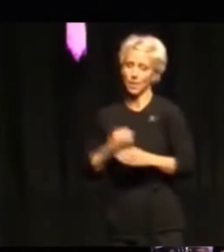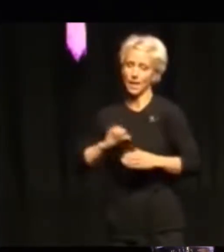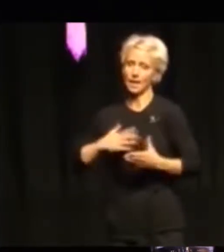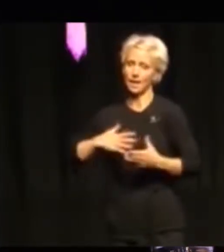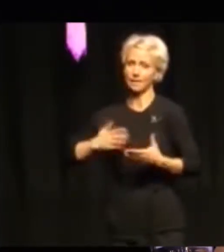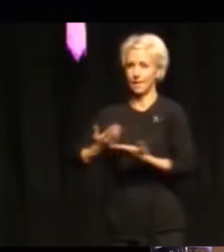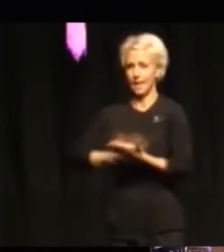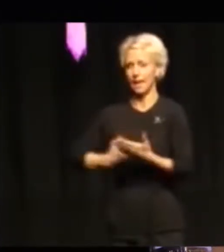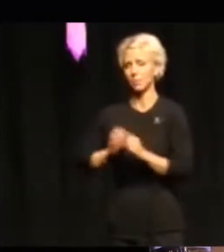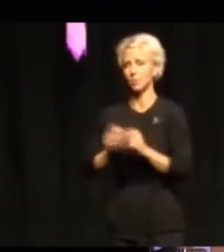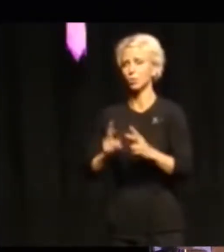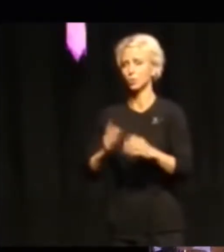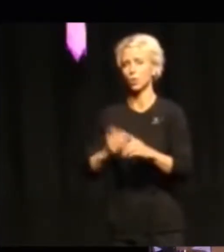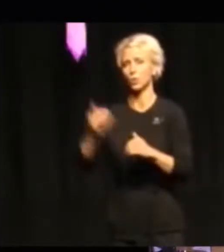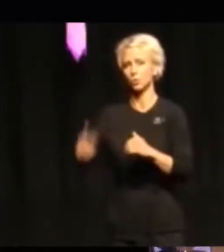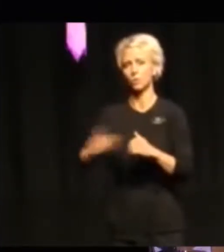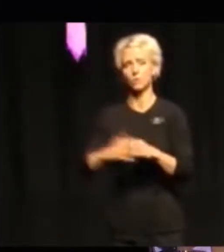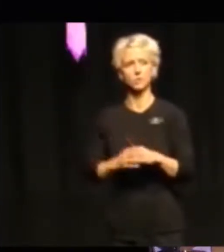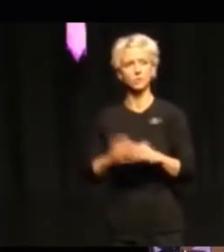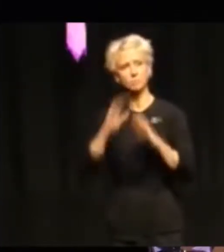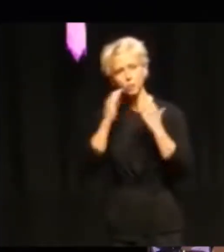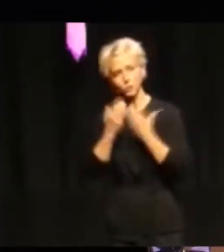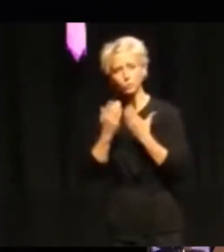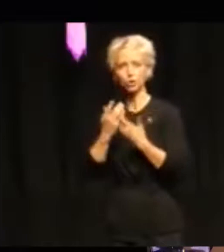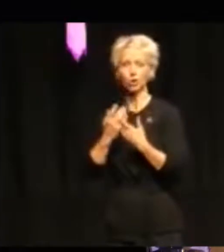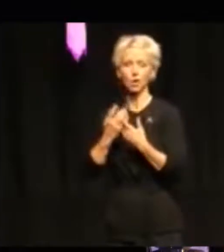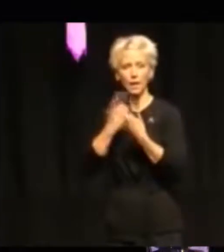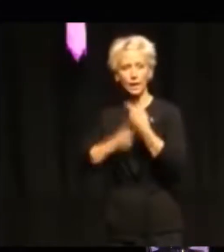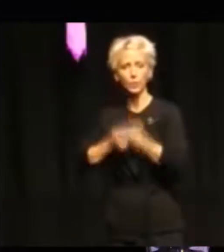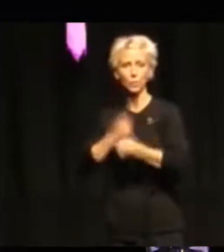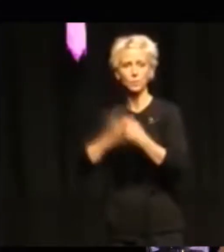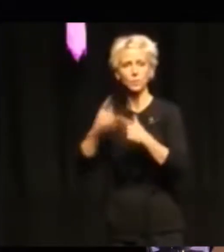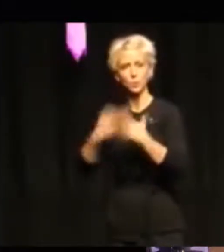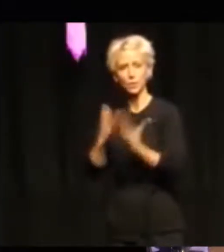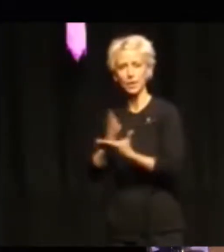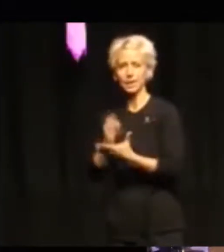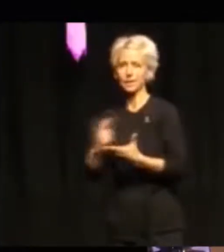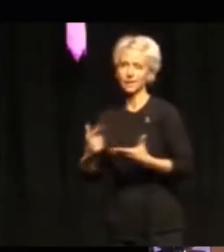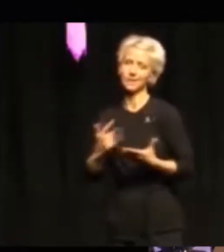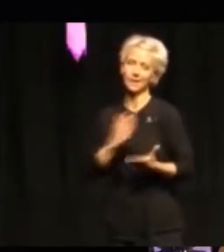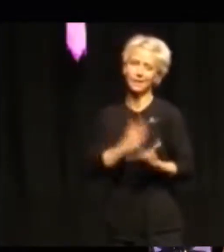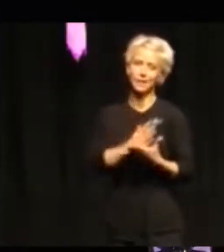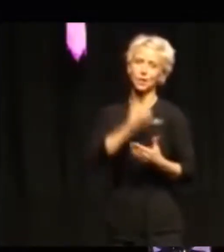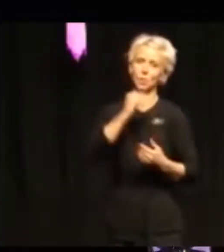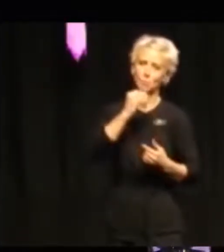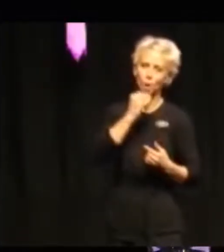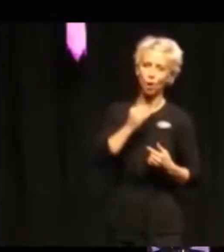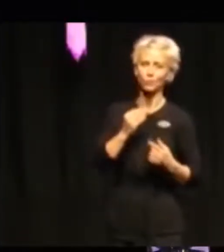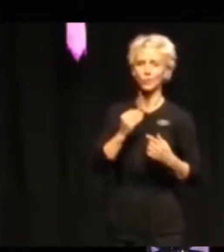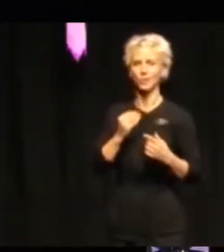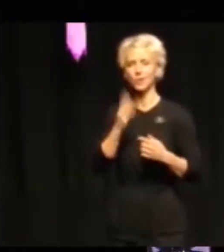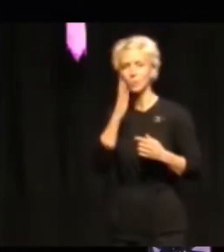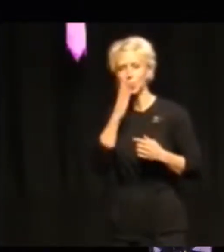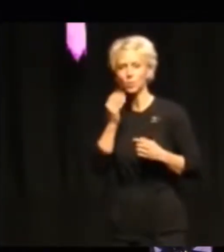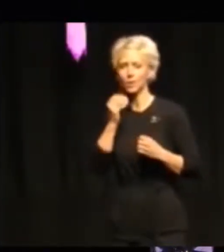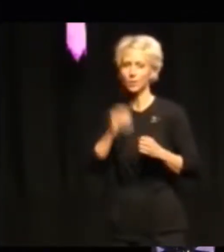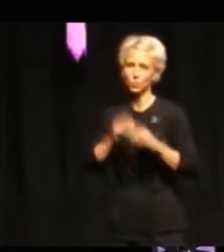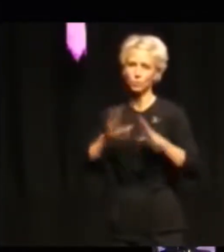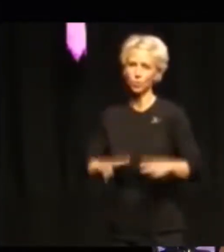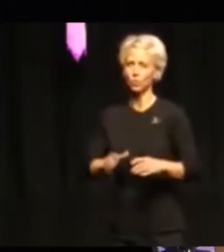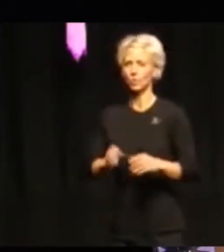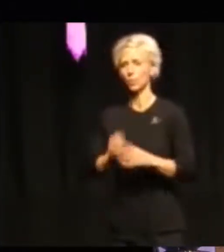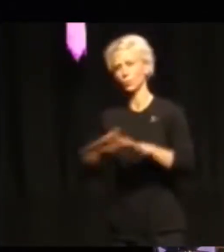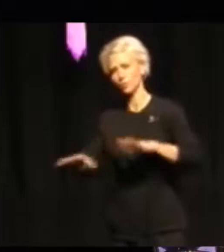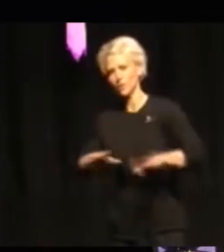we see economic social rights, right to food, right to health, right to water, and so on, continue to appear in new human rights treaties.